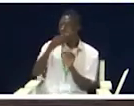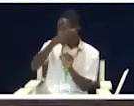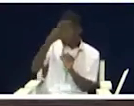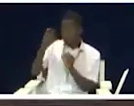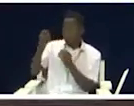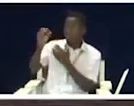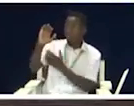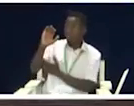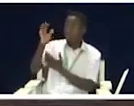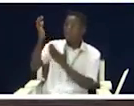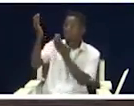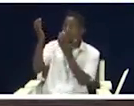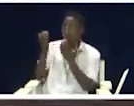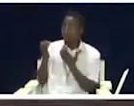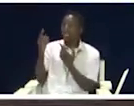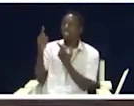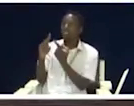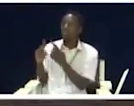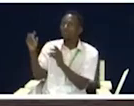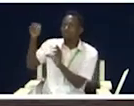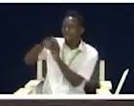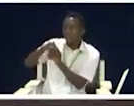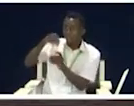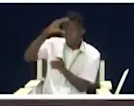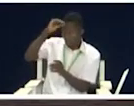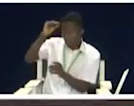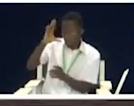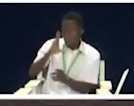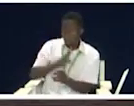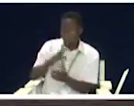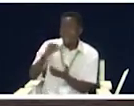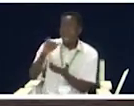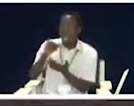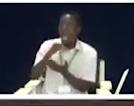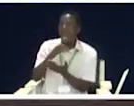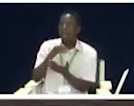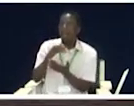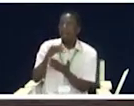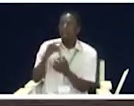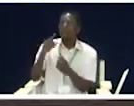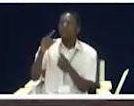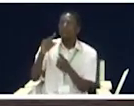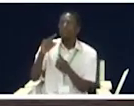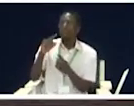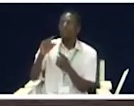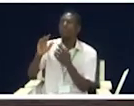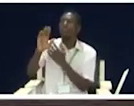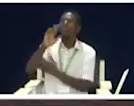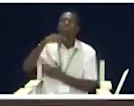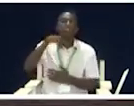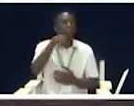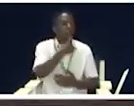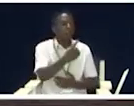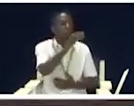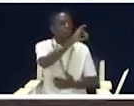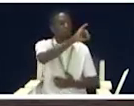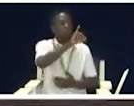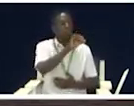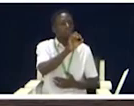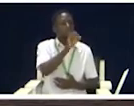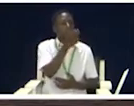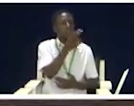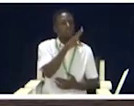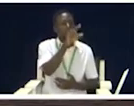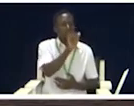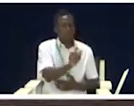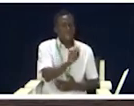a man, and he knows that the impute of that man can be anything, God told Joshua and the Israelites, just shout. I will use